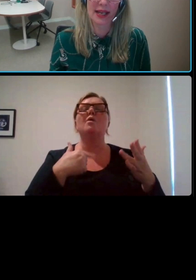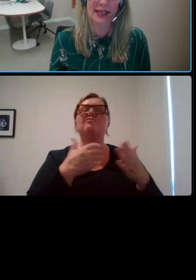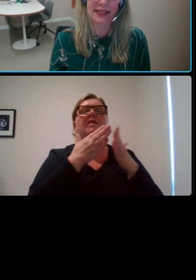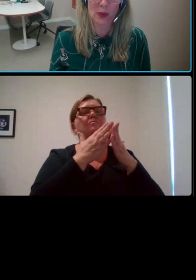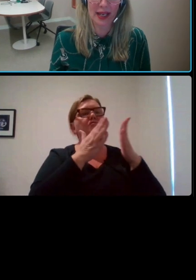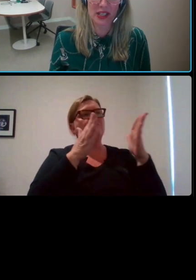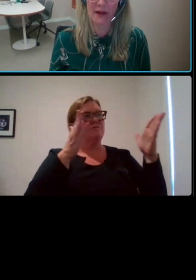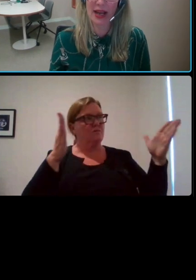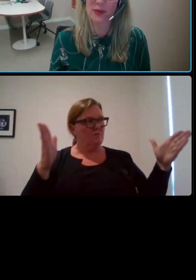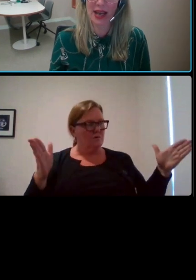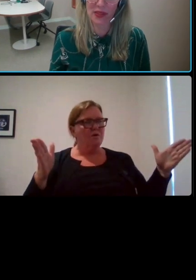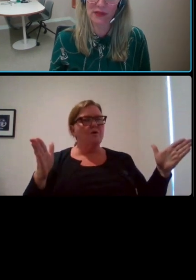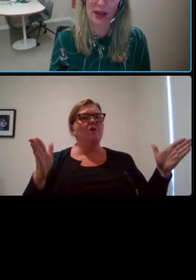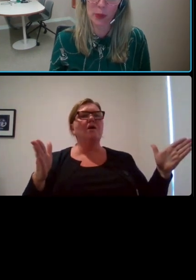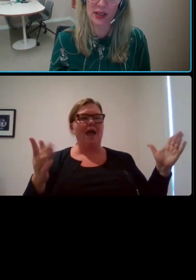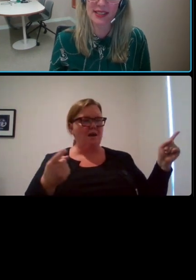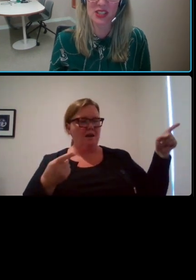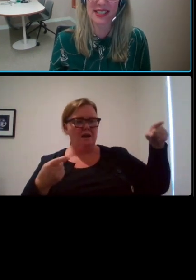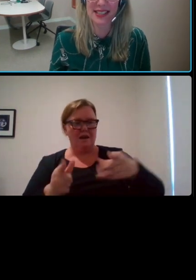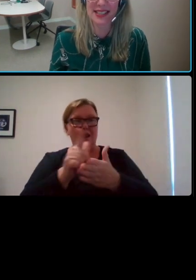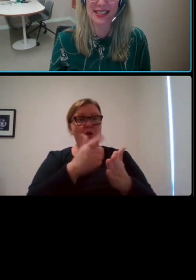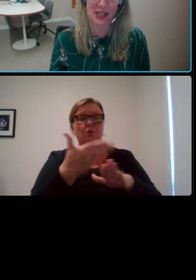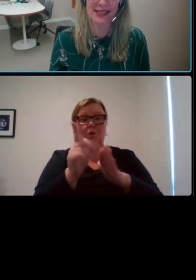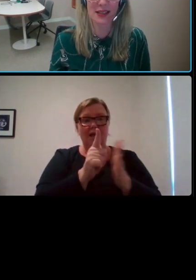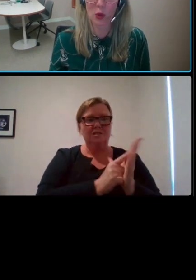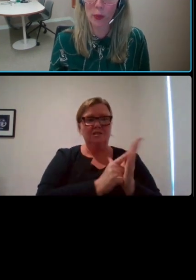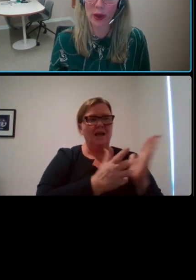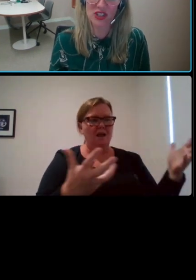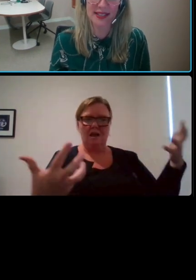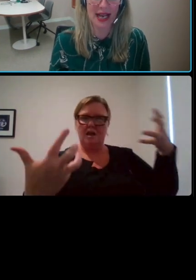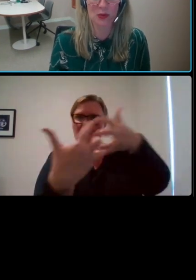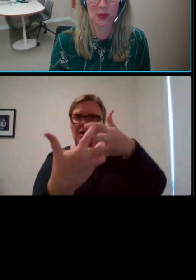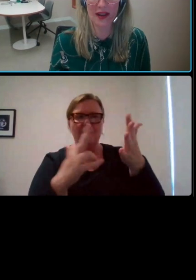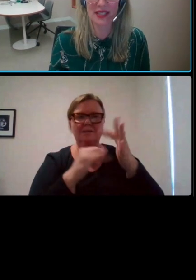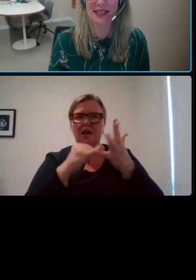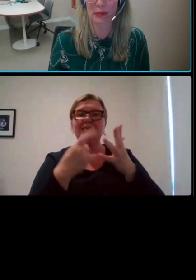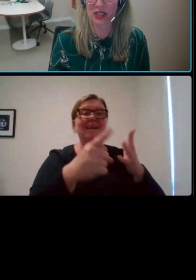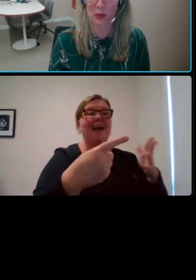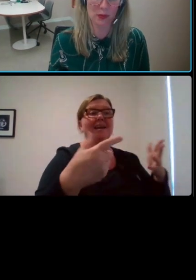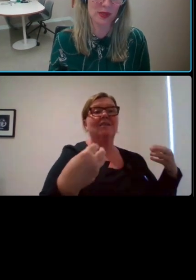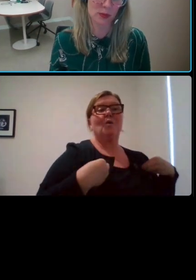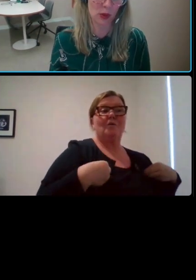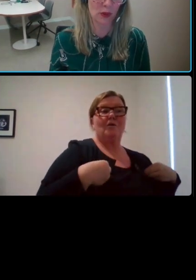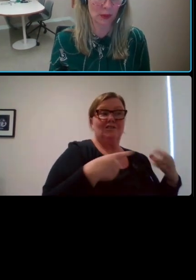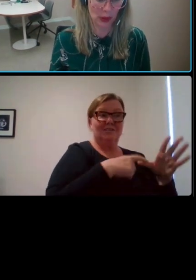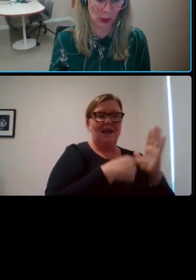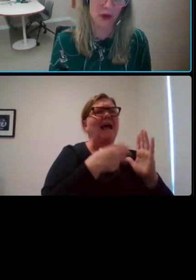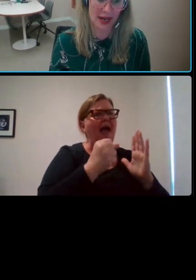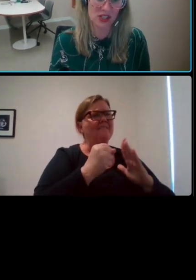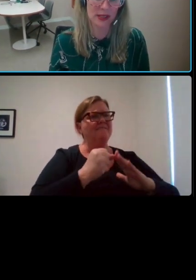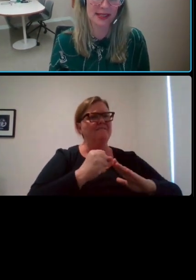and aligning the new Aged Care Act with other frameworks such as the NDIS and the Corporations Act, which have established